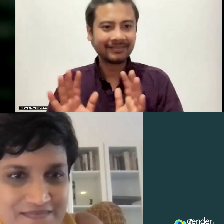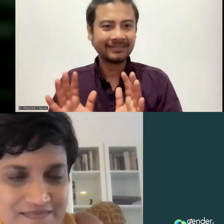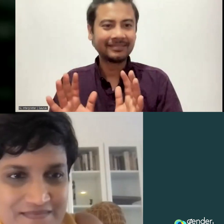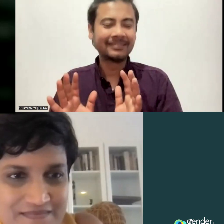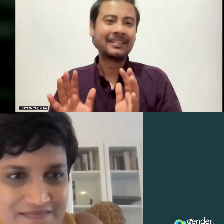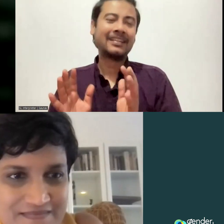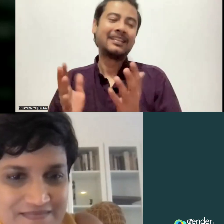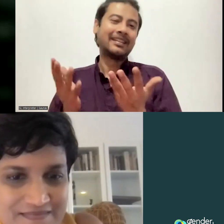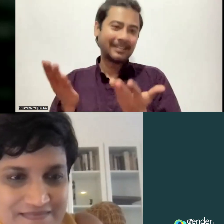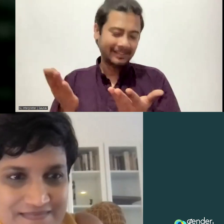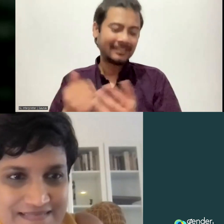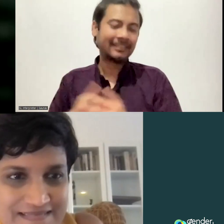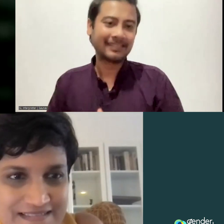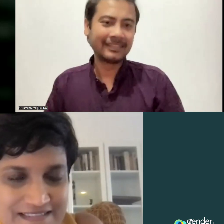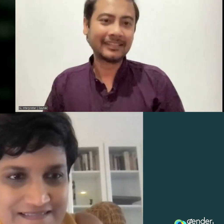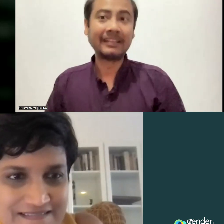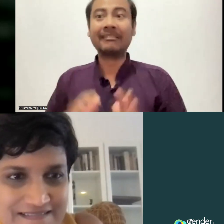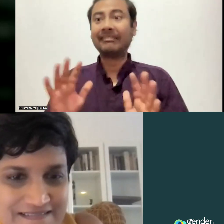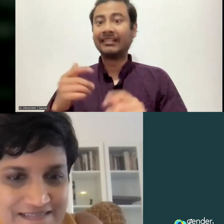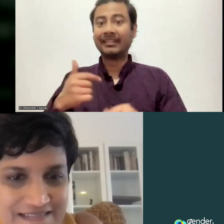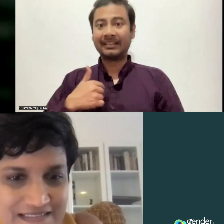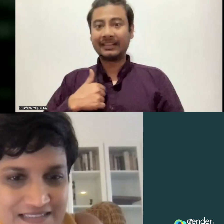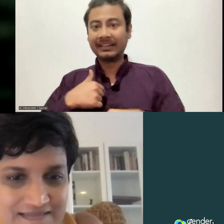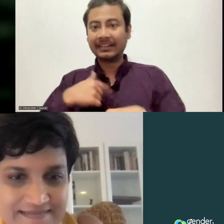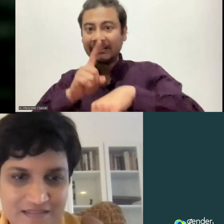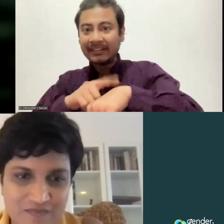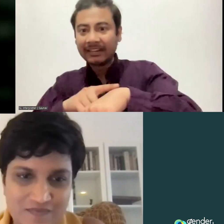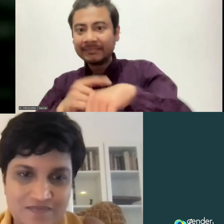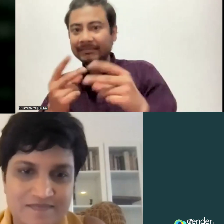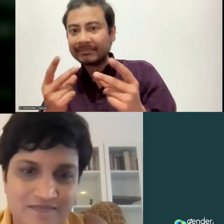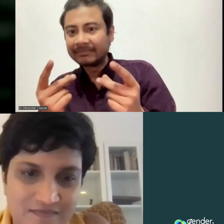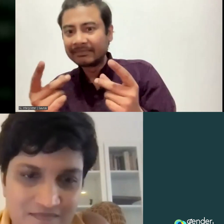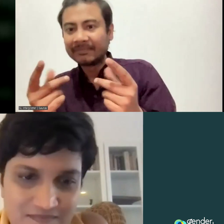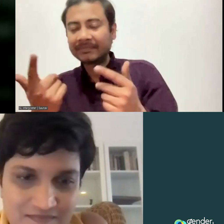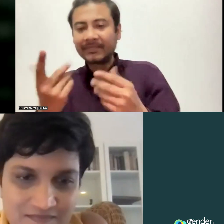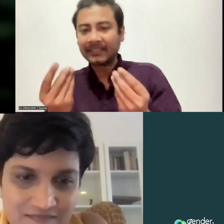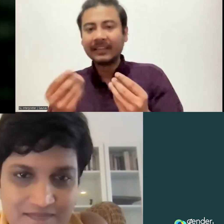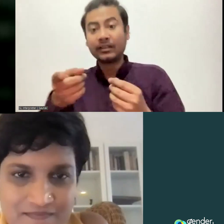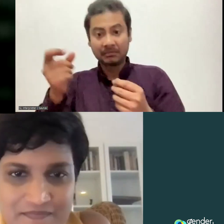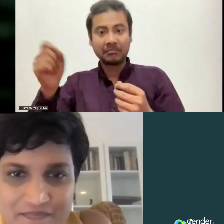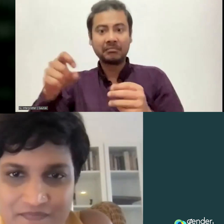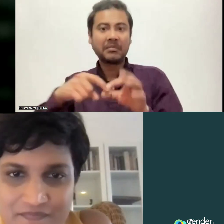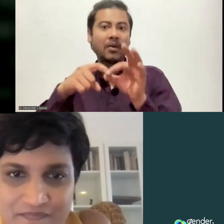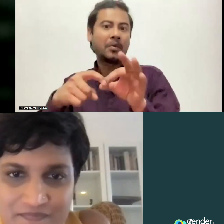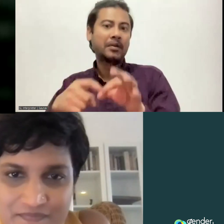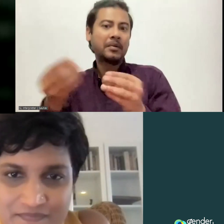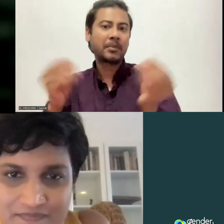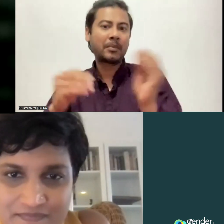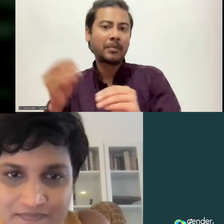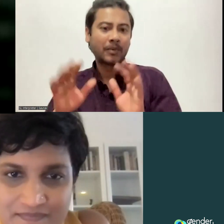So there are lots of questions which are coming up now. And there's one more